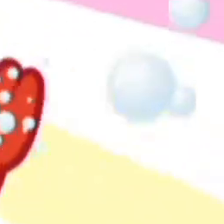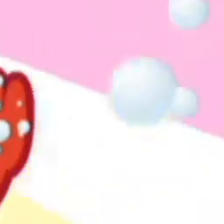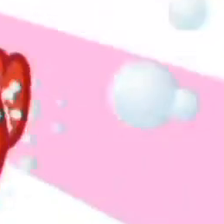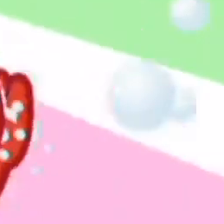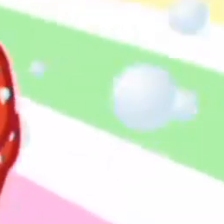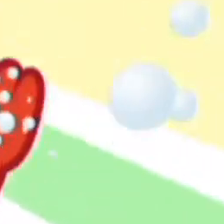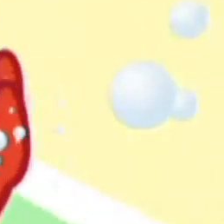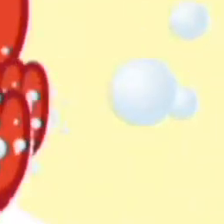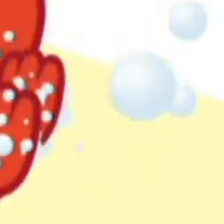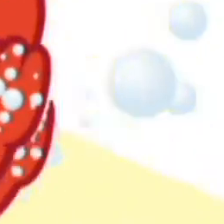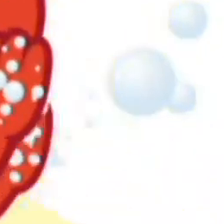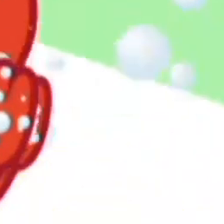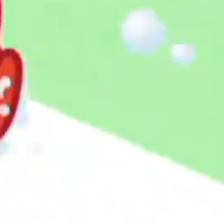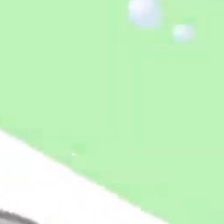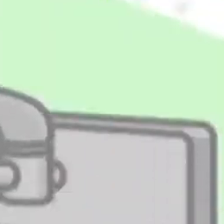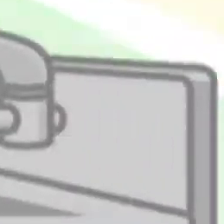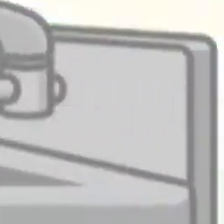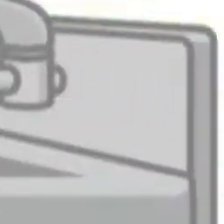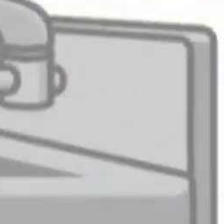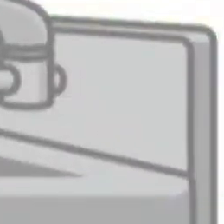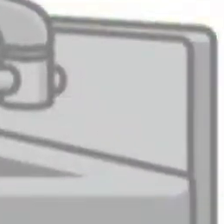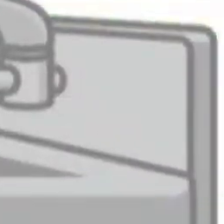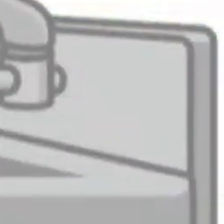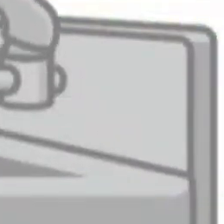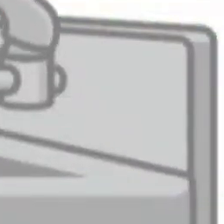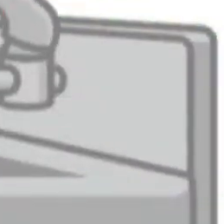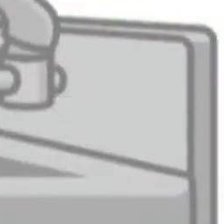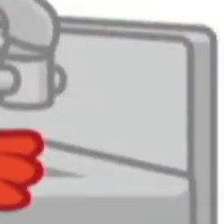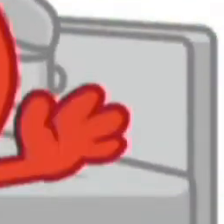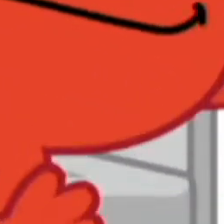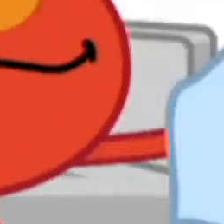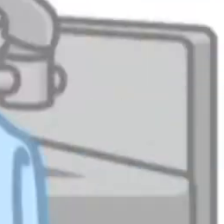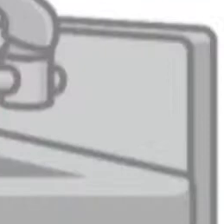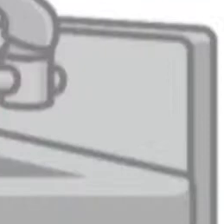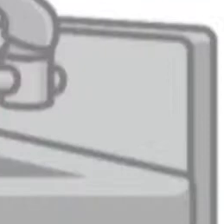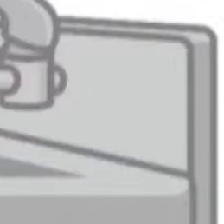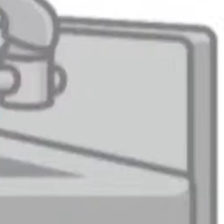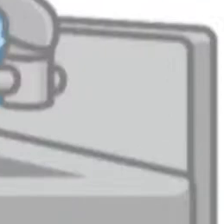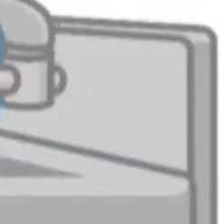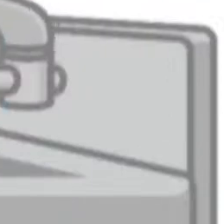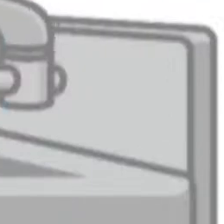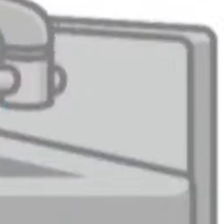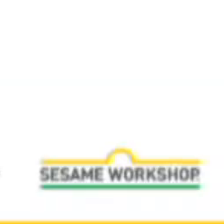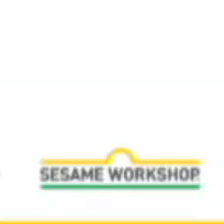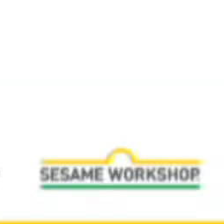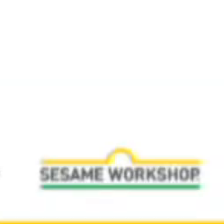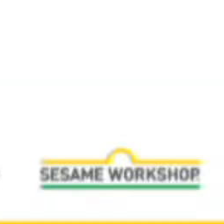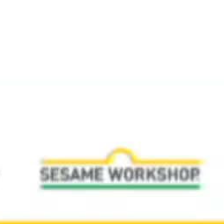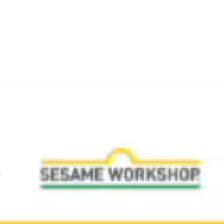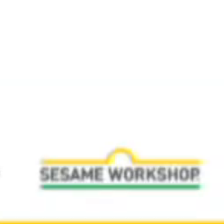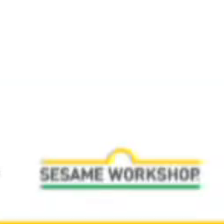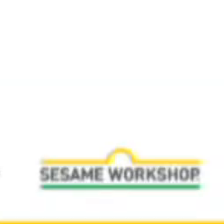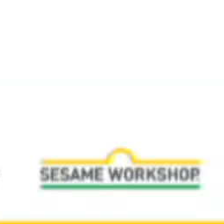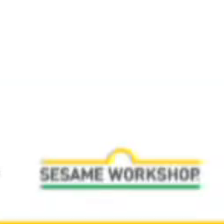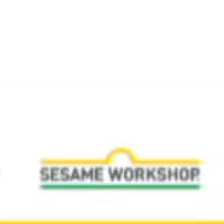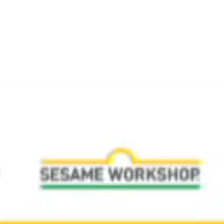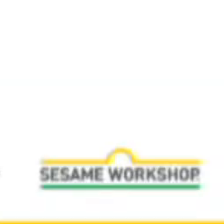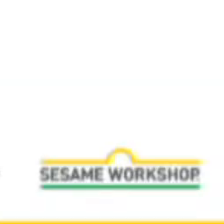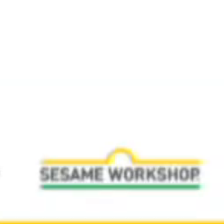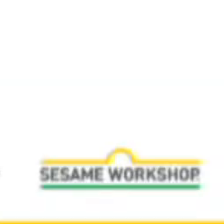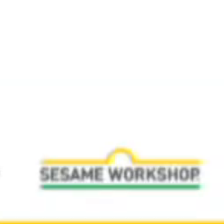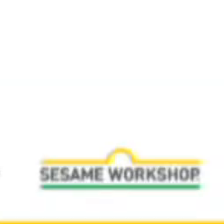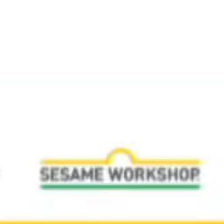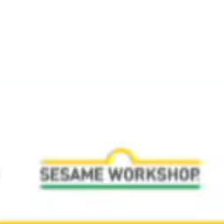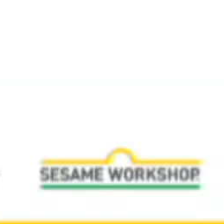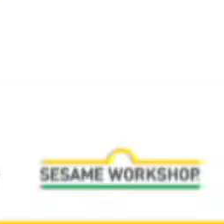Rinse, chop your elbows down, 5, 4, 3, 2, 1, now dry! Wash your hands for 20